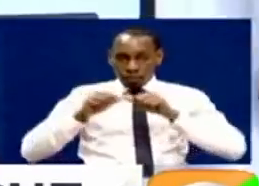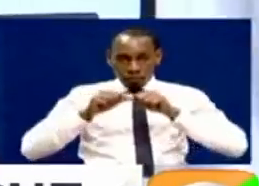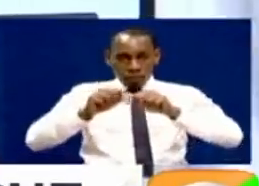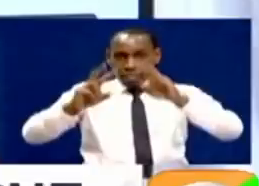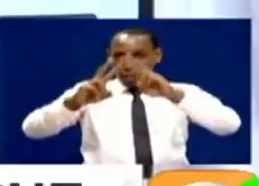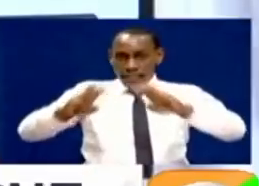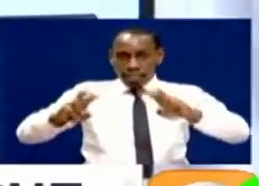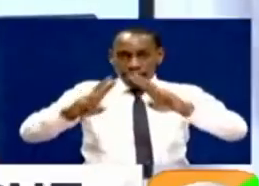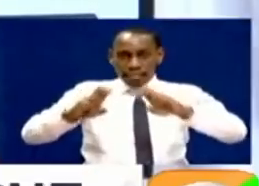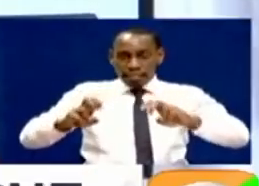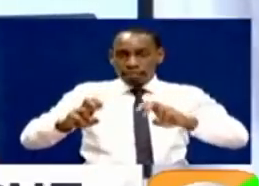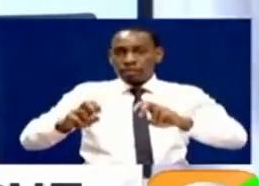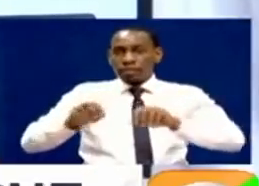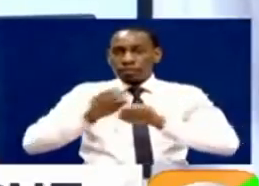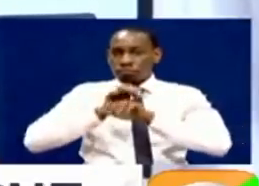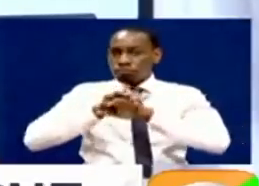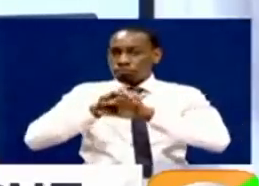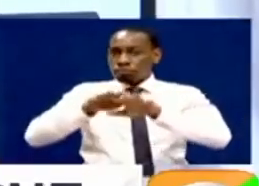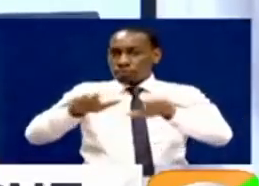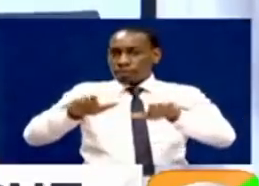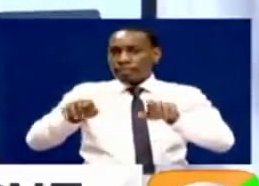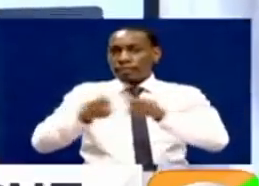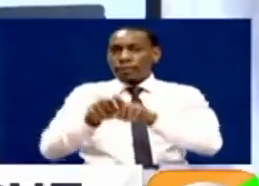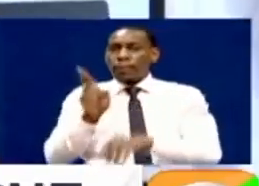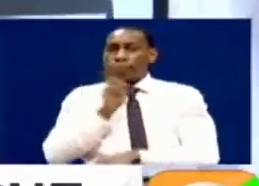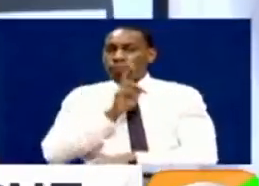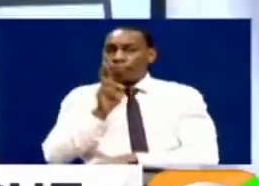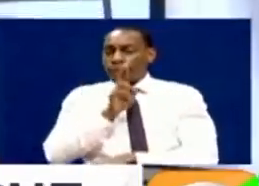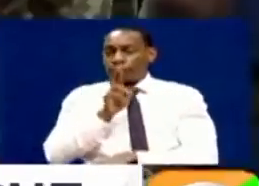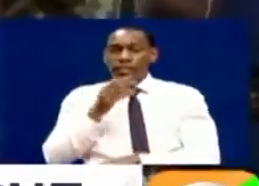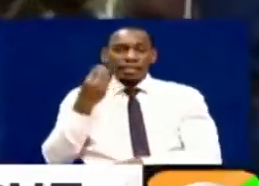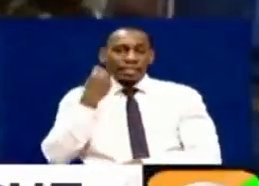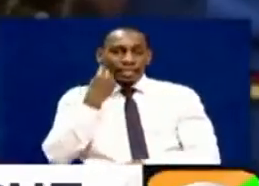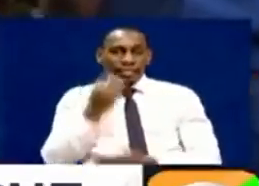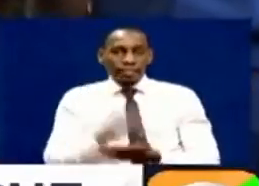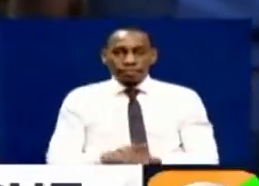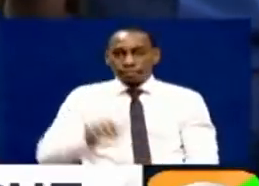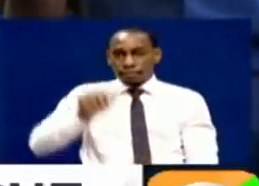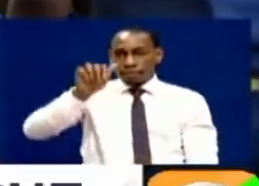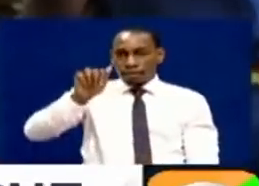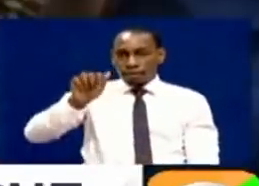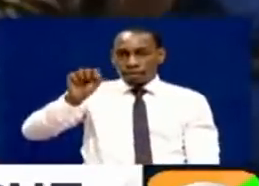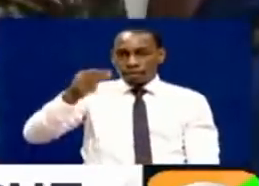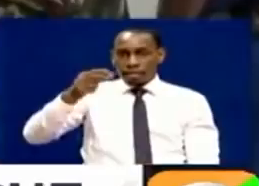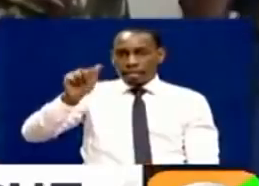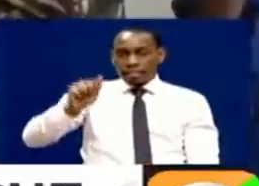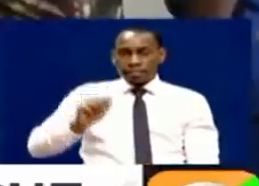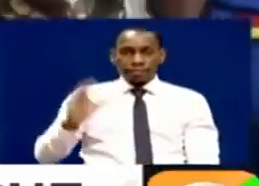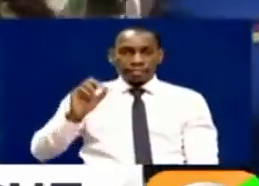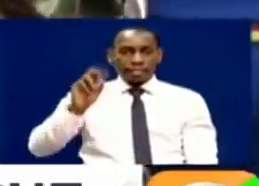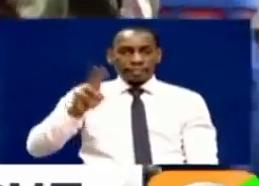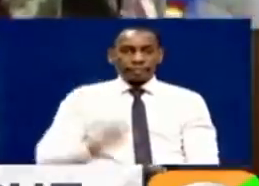the tracks of the chain of transmission of this highly infectious disease. Asha Mwilu, Citizen TV, Nairobi.